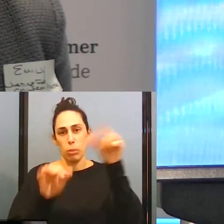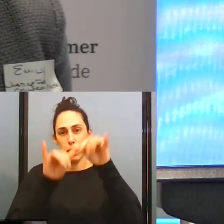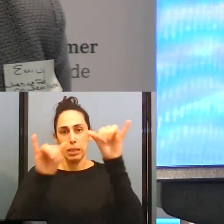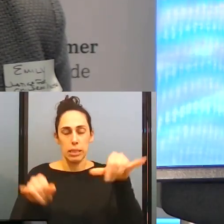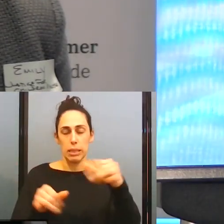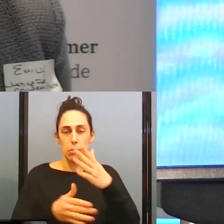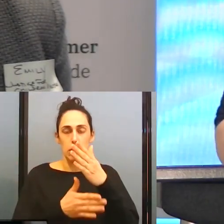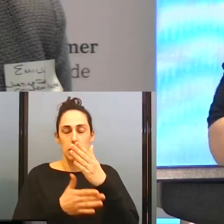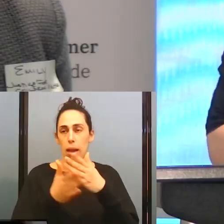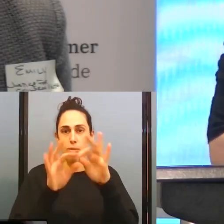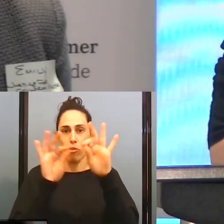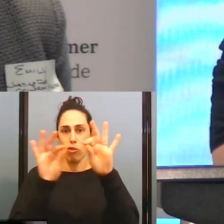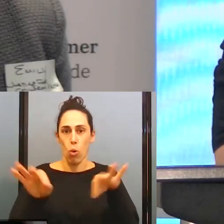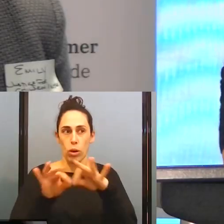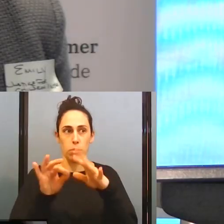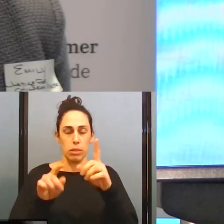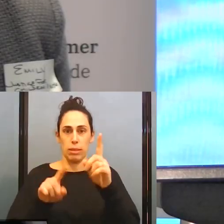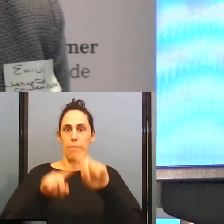Yeah, and these